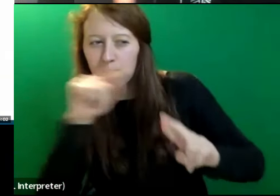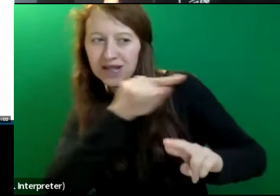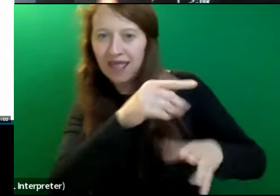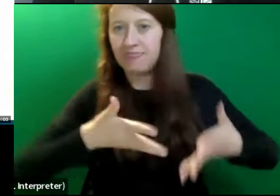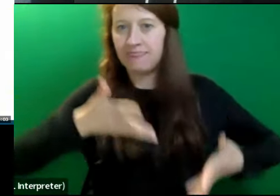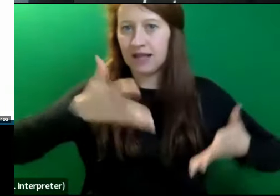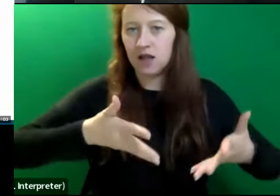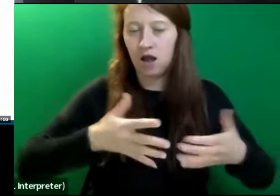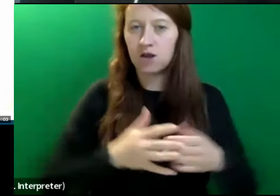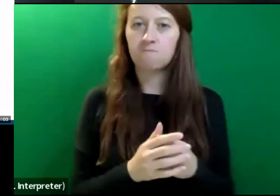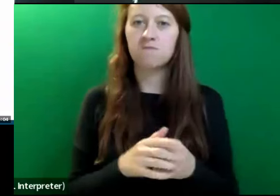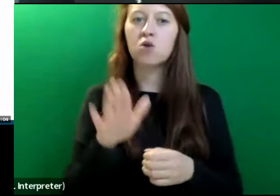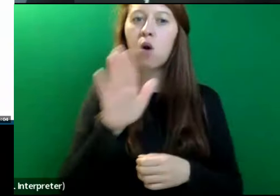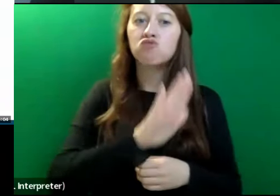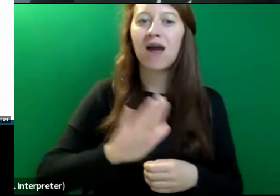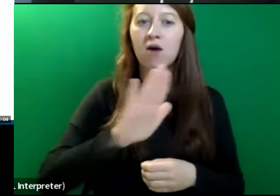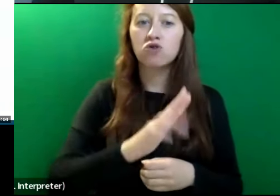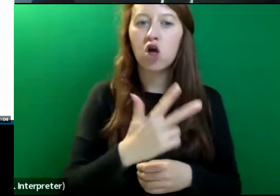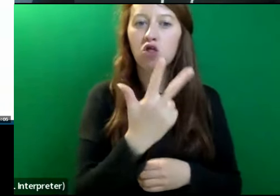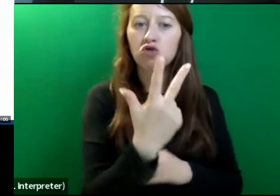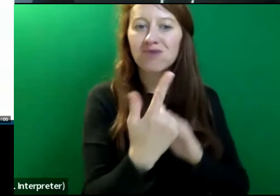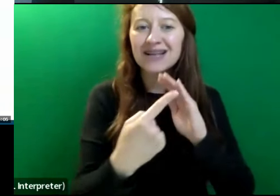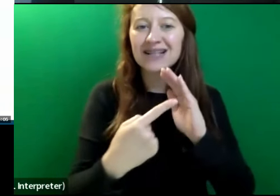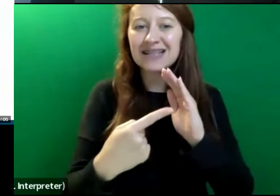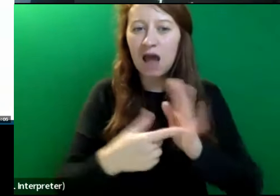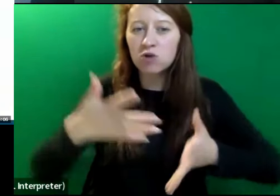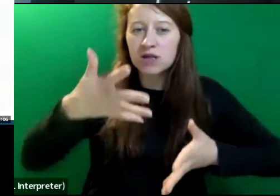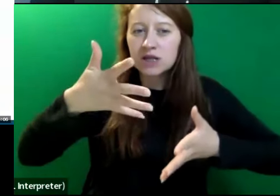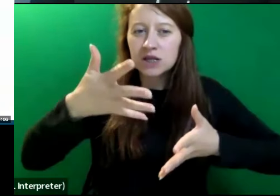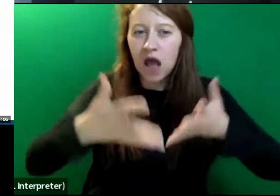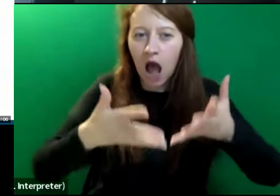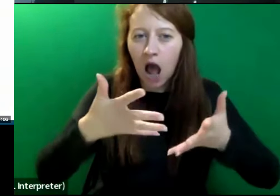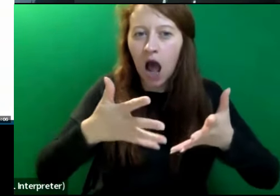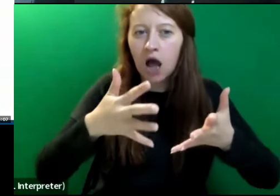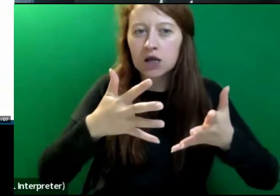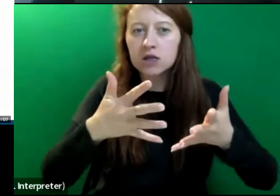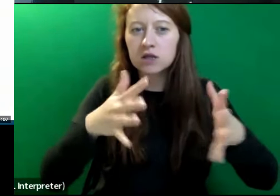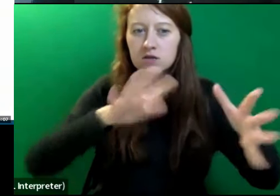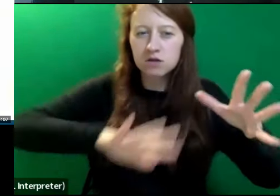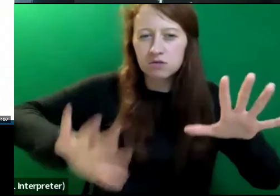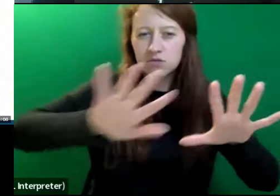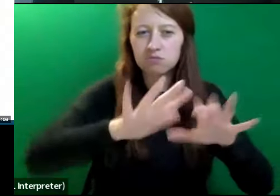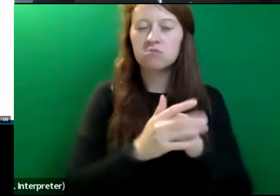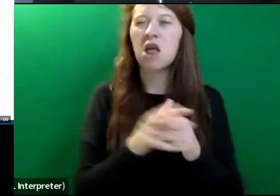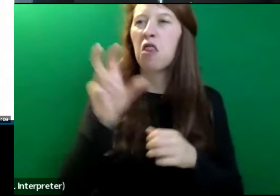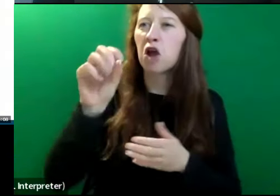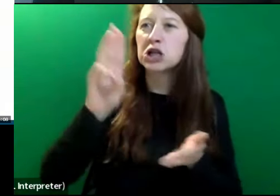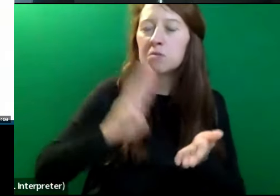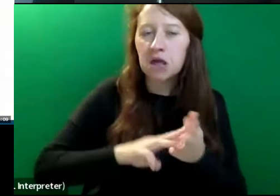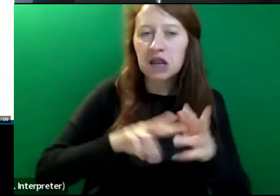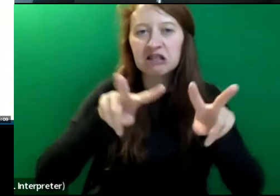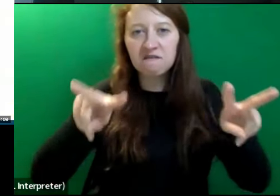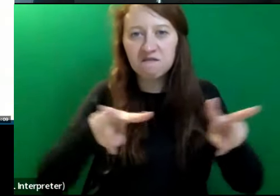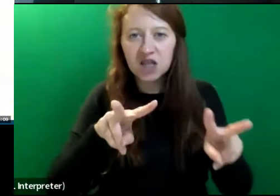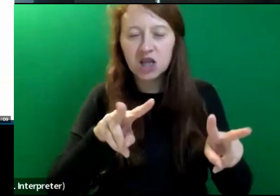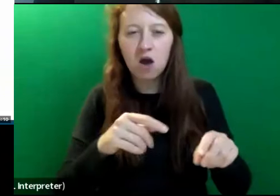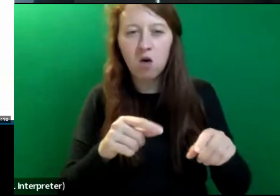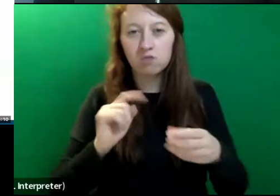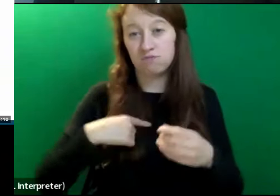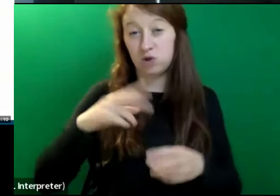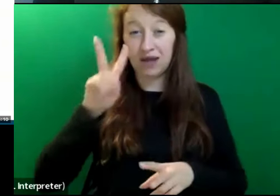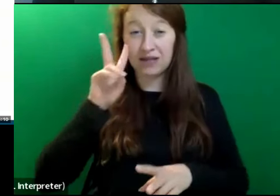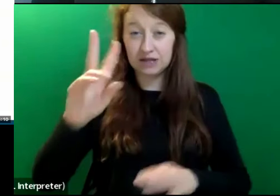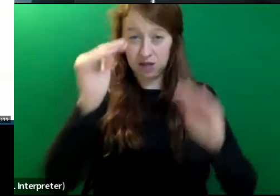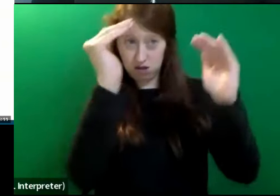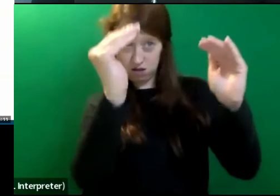signs in this data set. It's about a half an hour of video. I tried to keep this demographic balance in